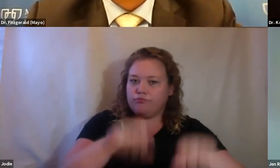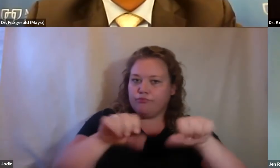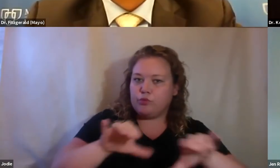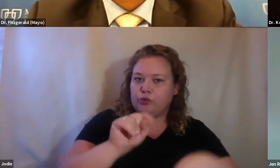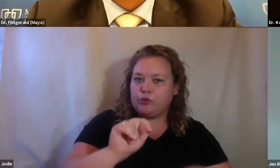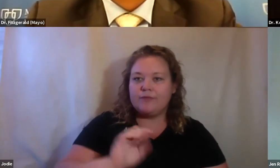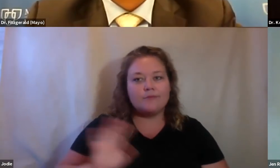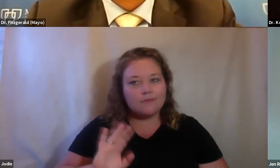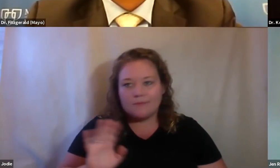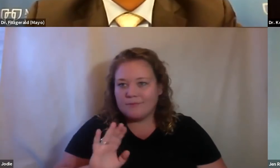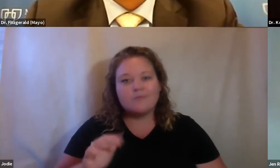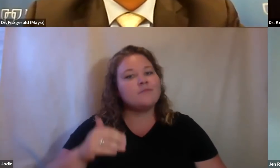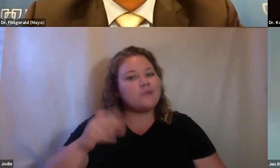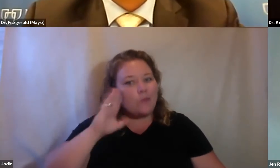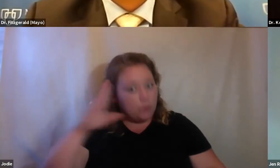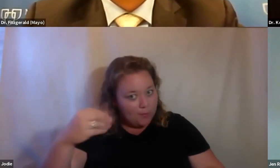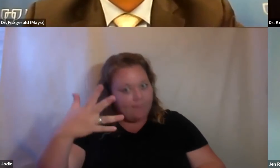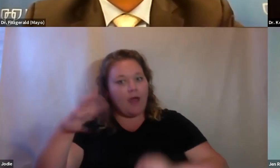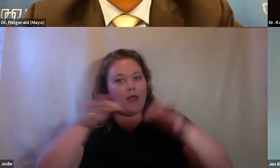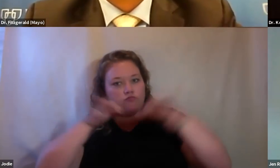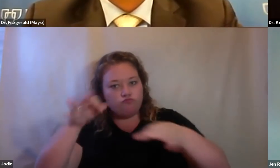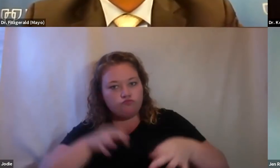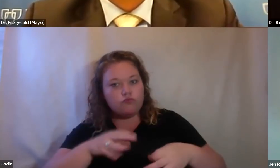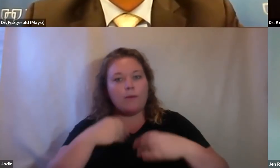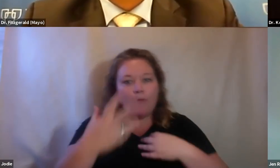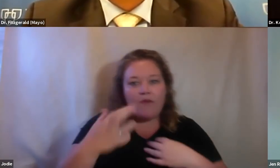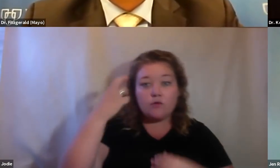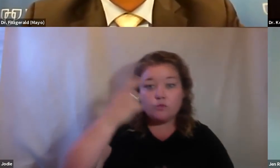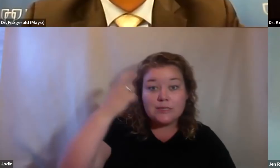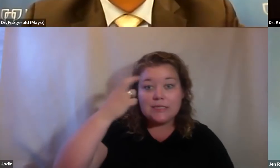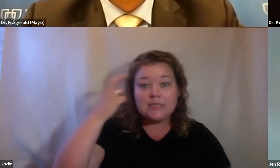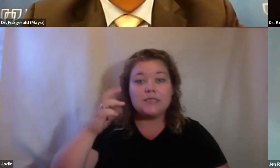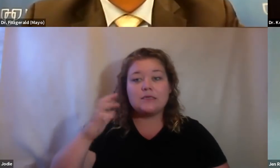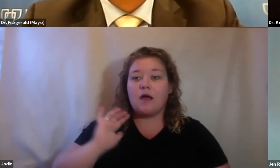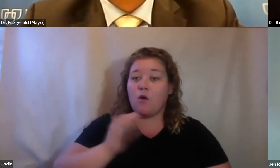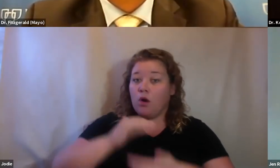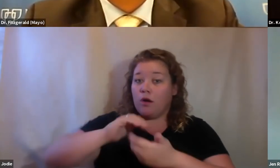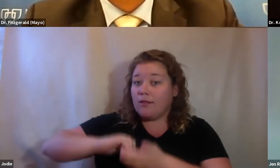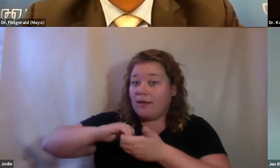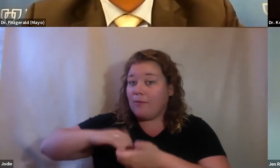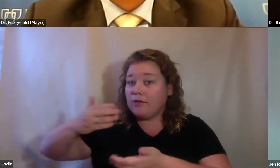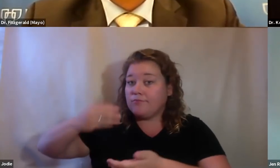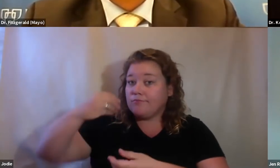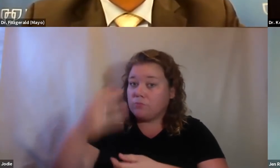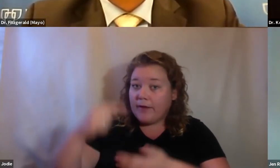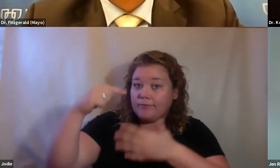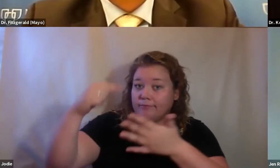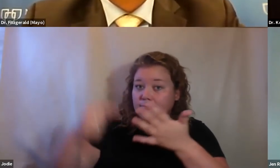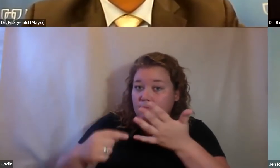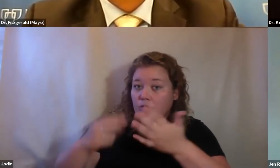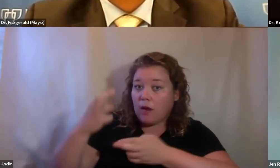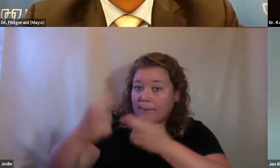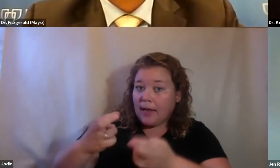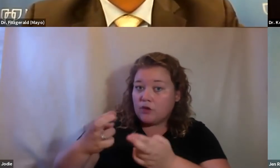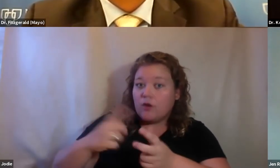here's the reason for what the collaborative is offering to you as guidance and recommendations. And then we all